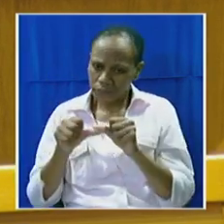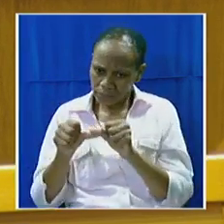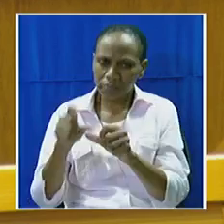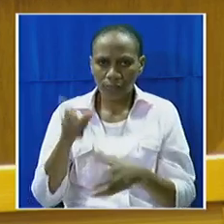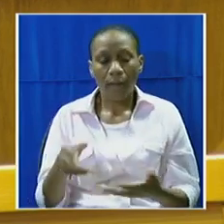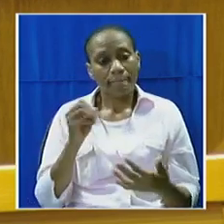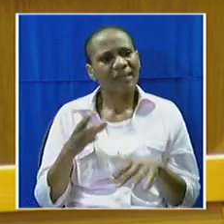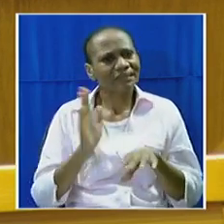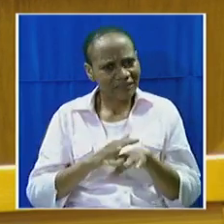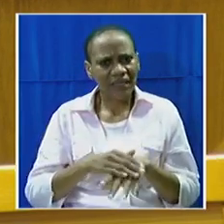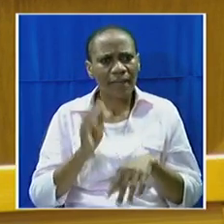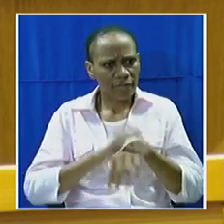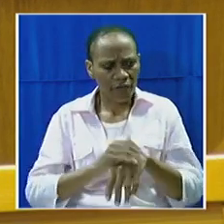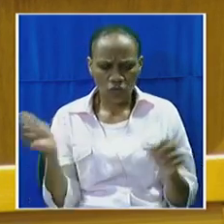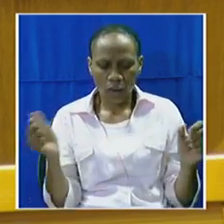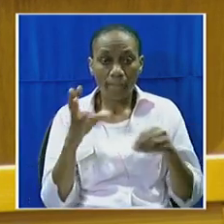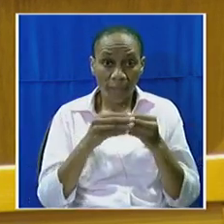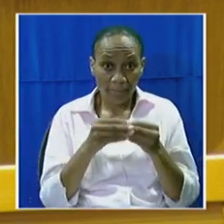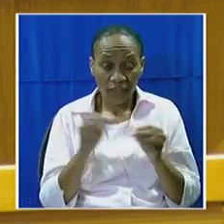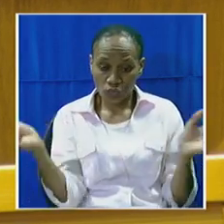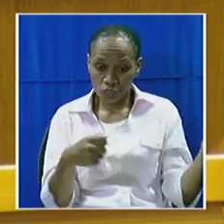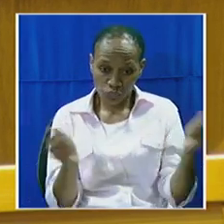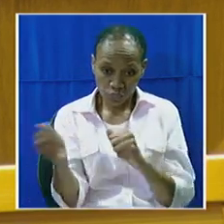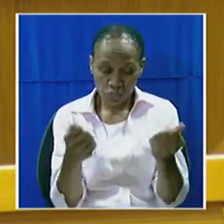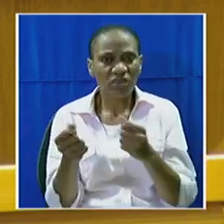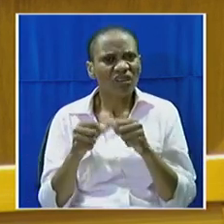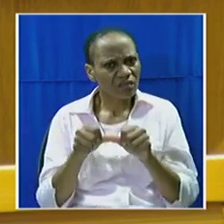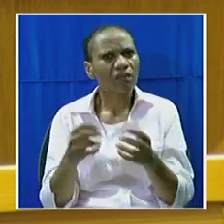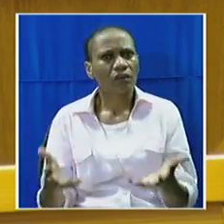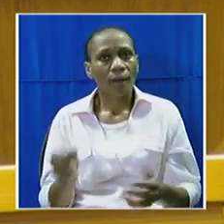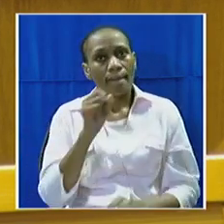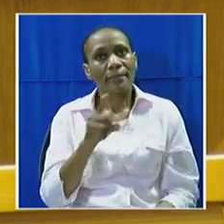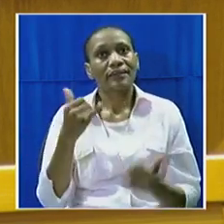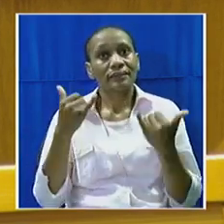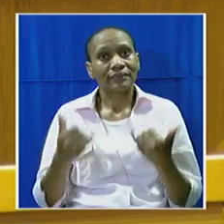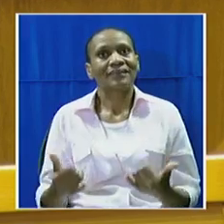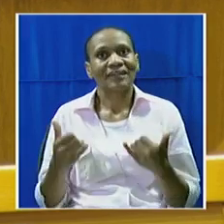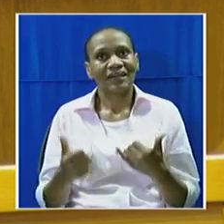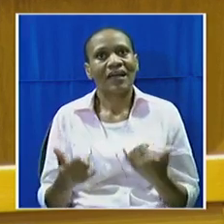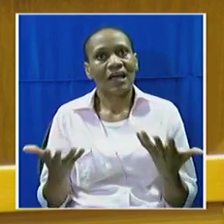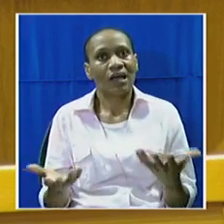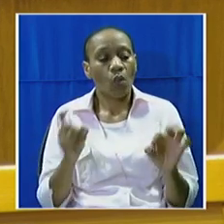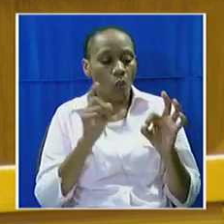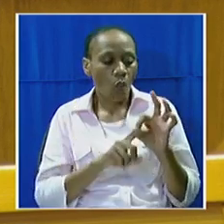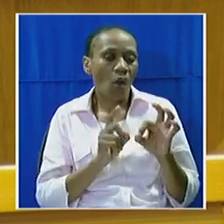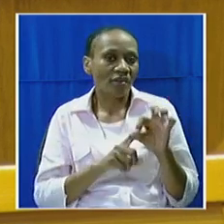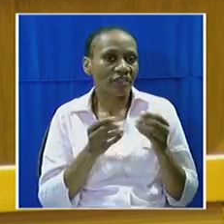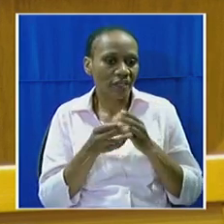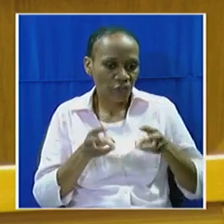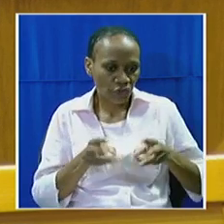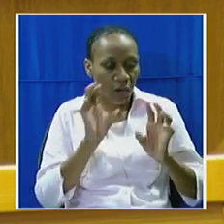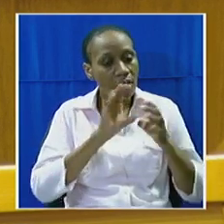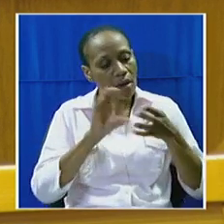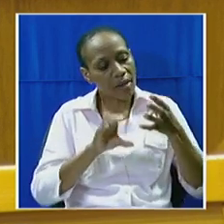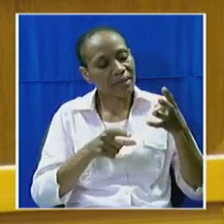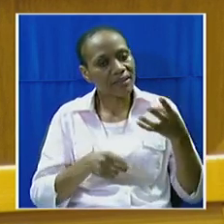cadre deployment continues unabated. But now a qualifications criteria will be